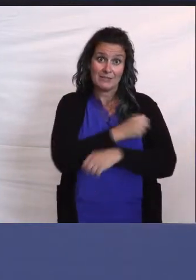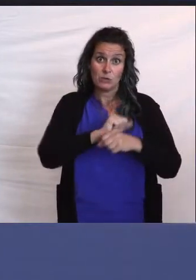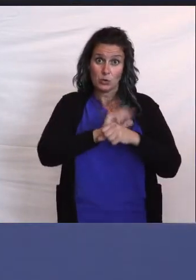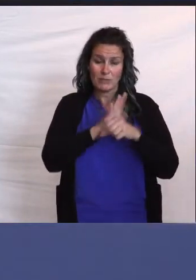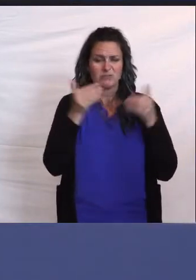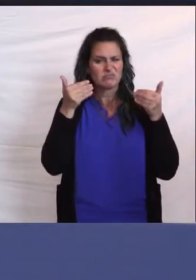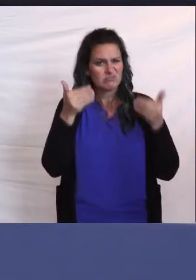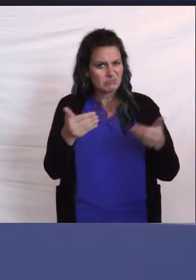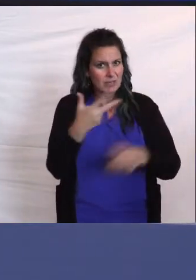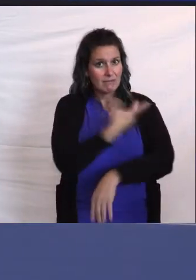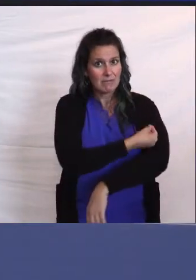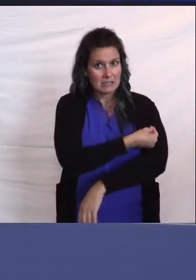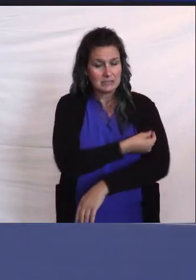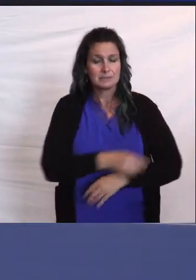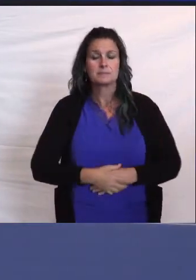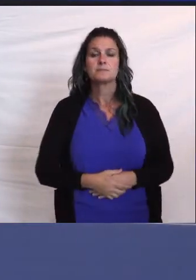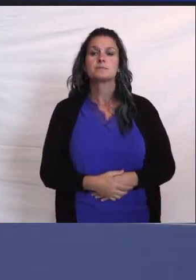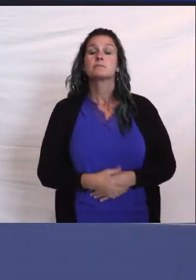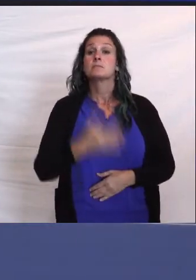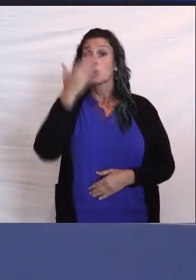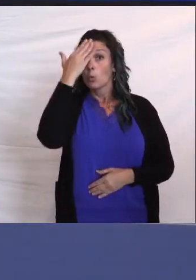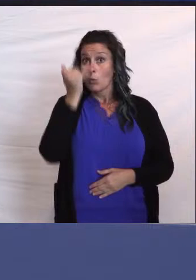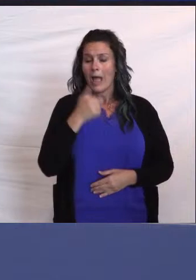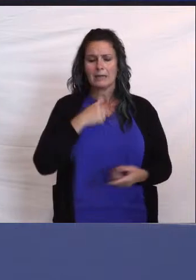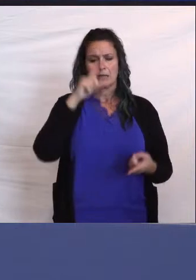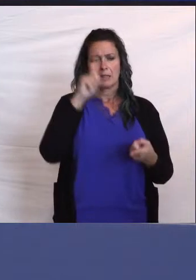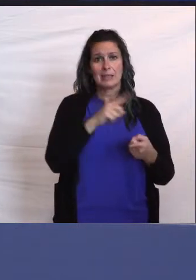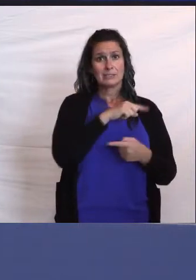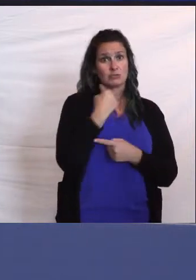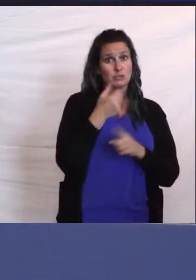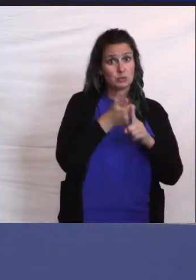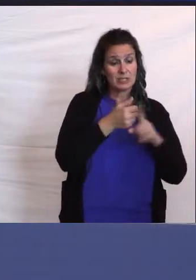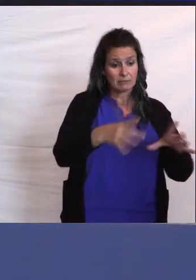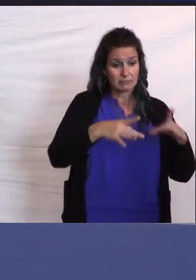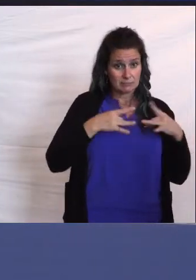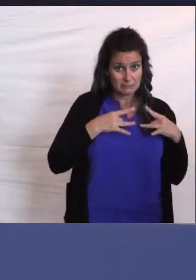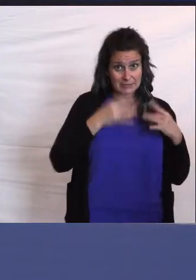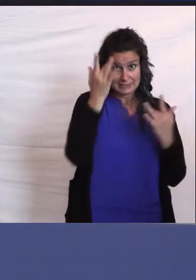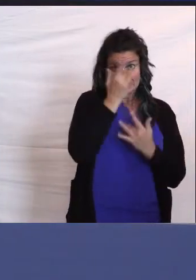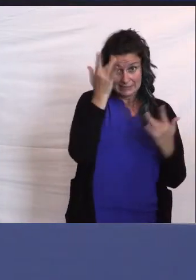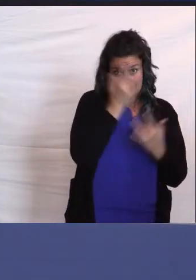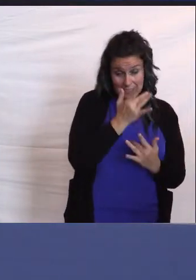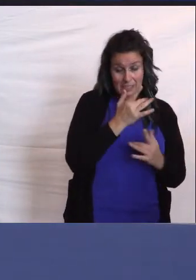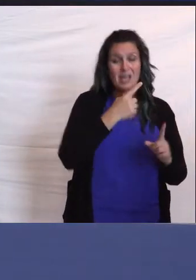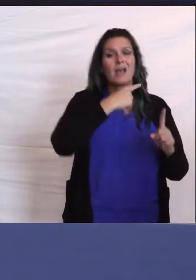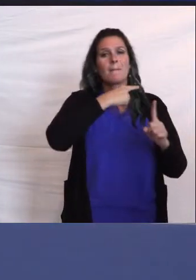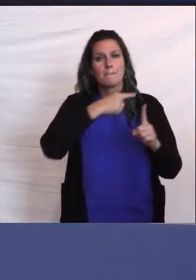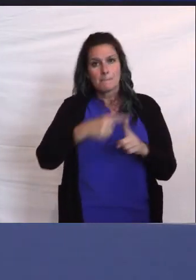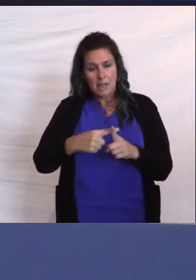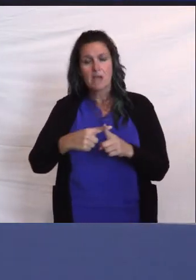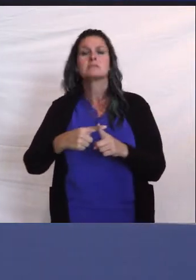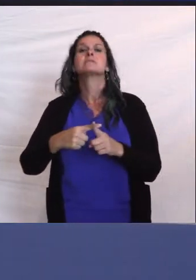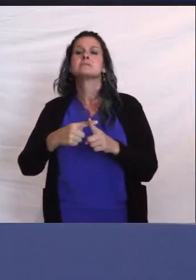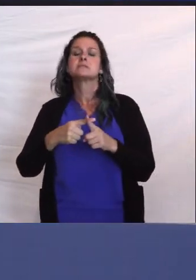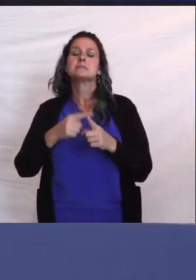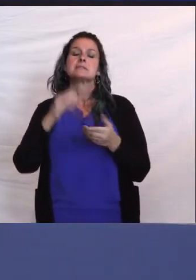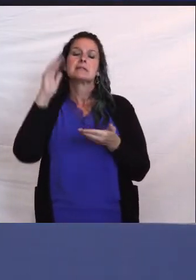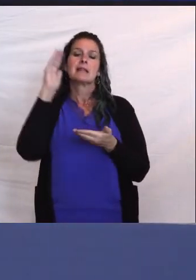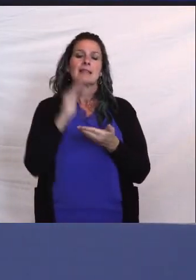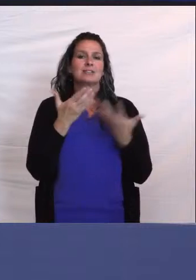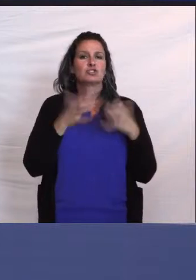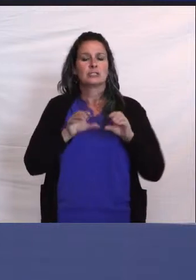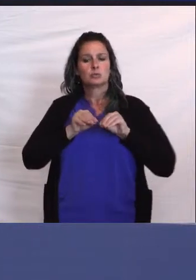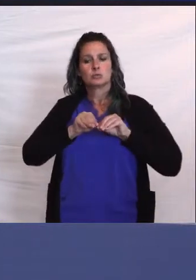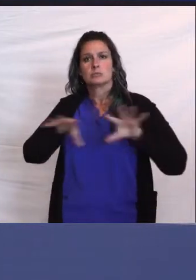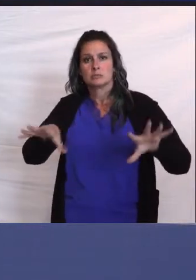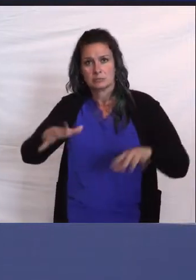get vaccinated, not only to reduce the risk for severe disease for themselves, but also others with whom they may come in contact